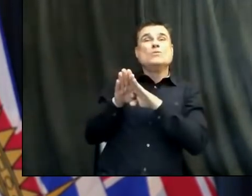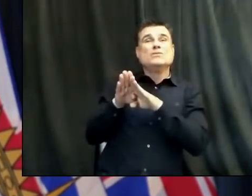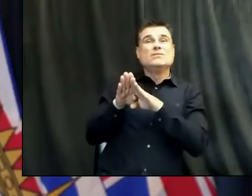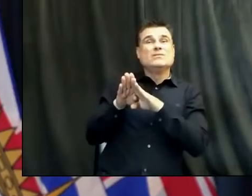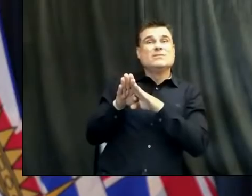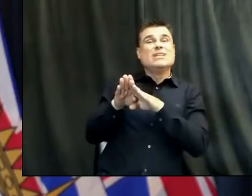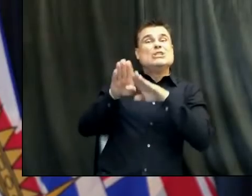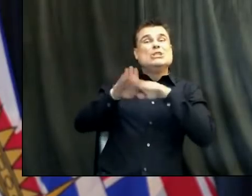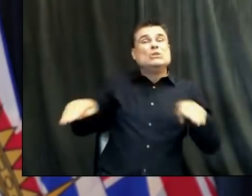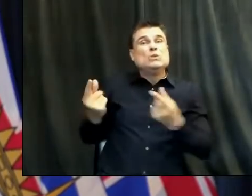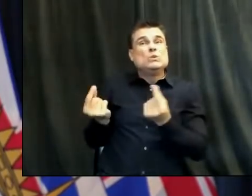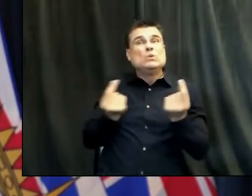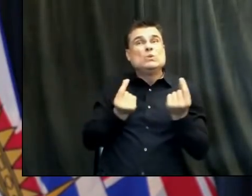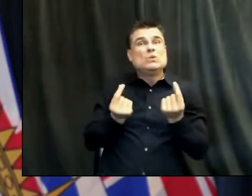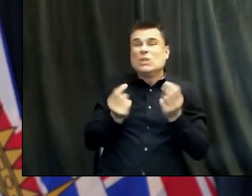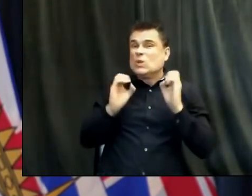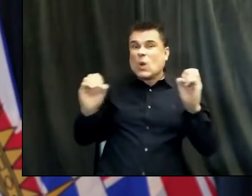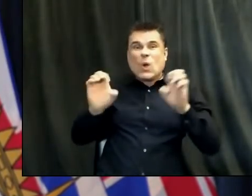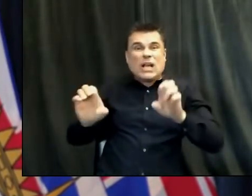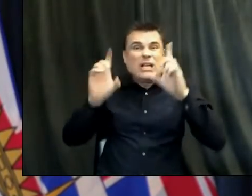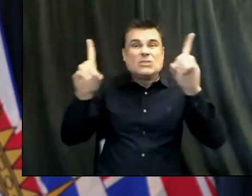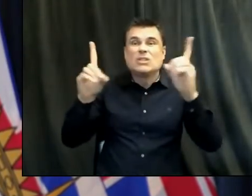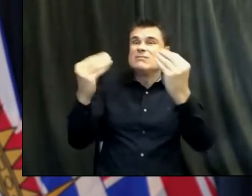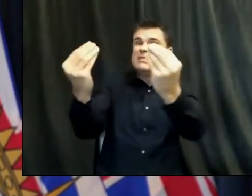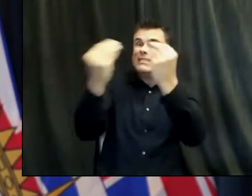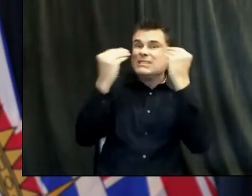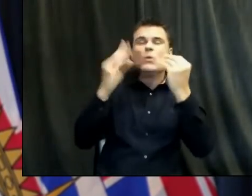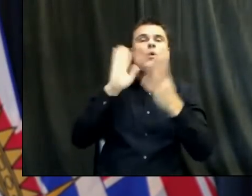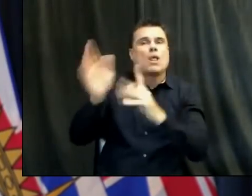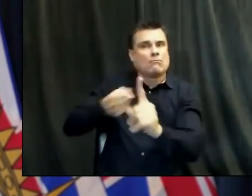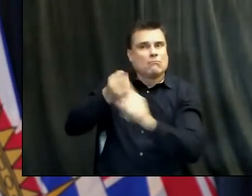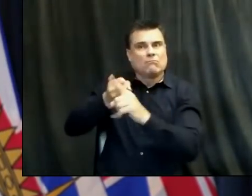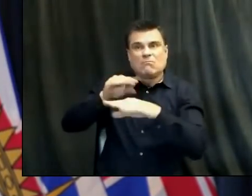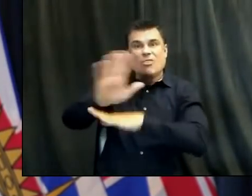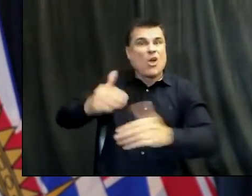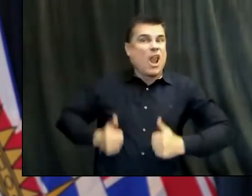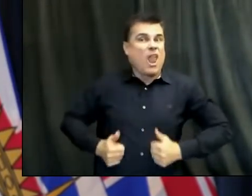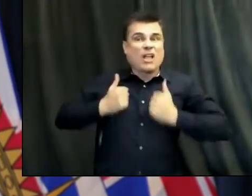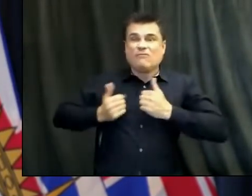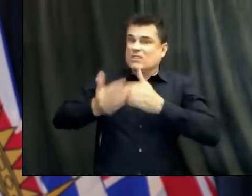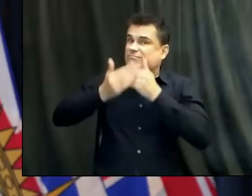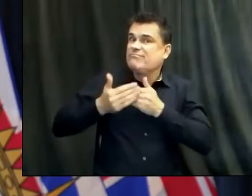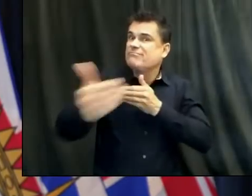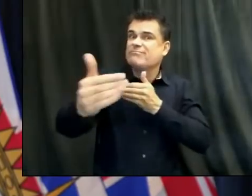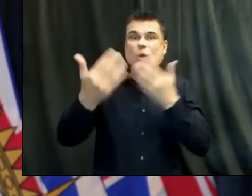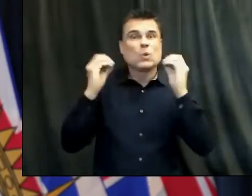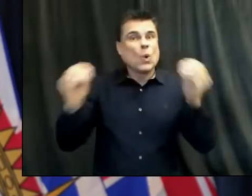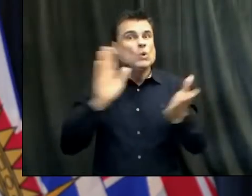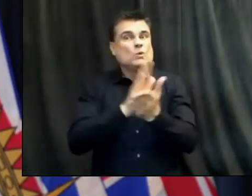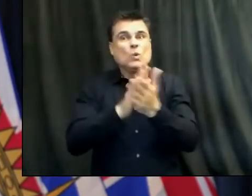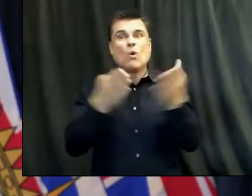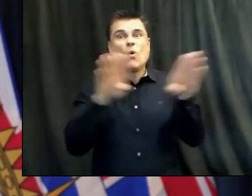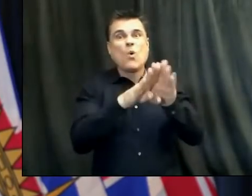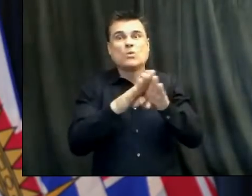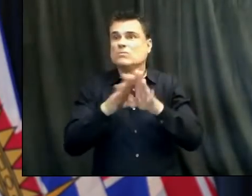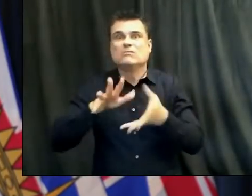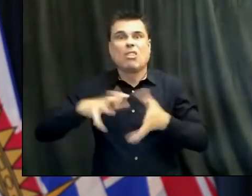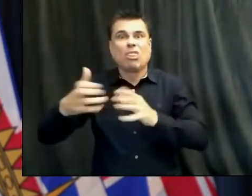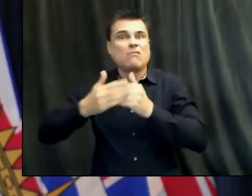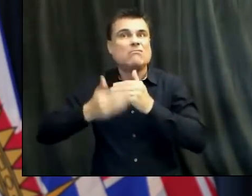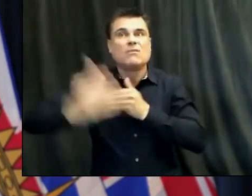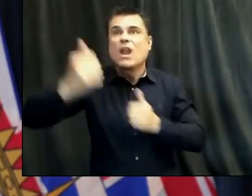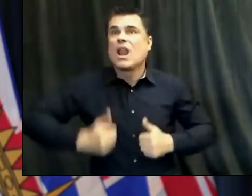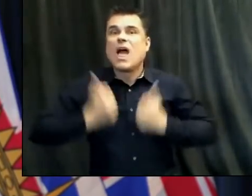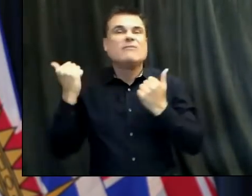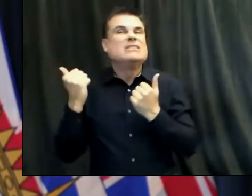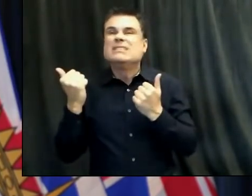of their lives, some more than others. And that is an important differential, important inequity that we need to address. So these